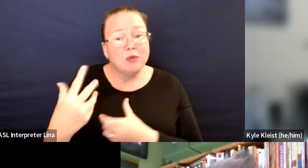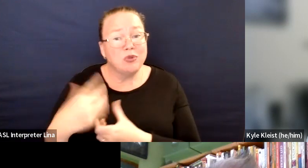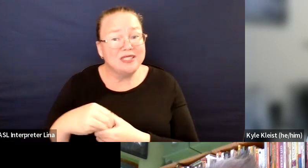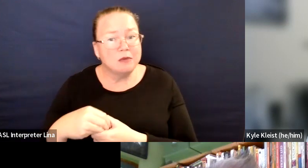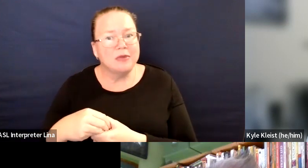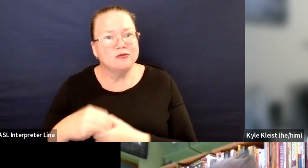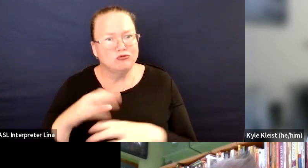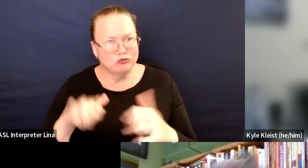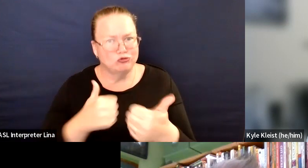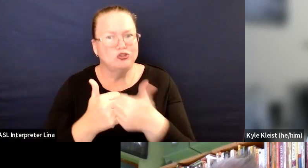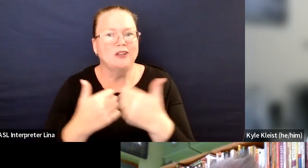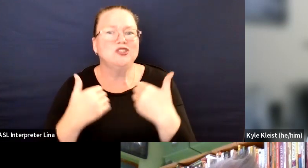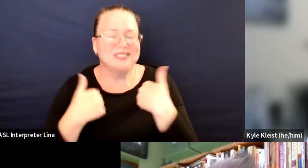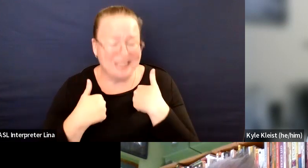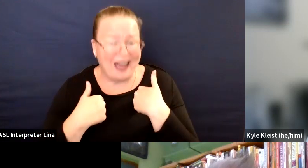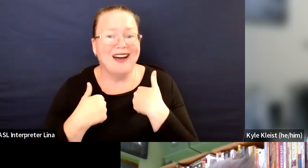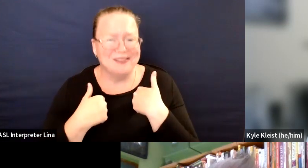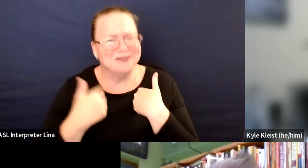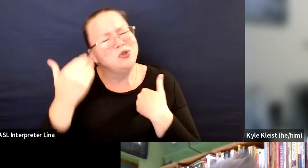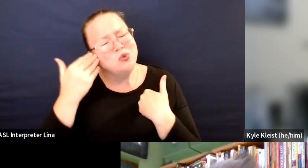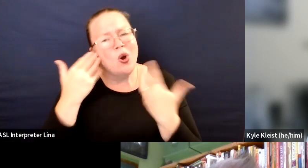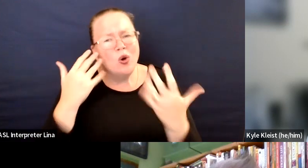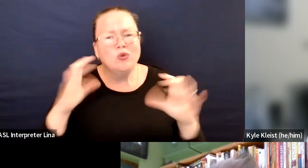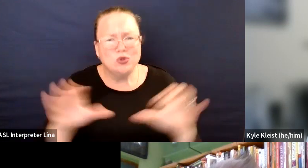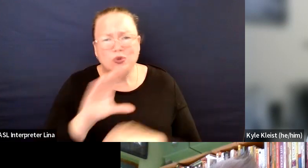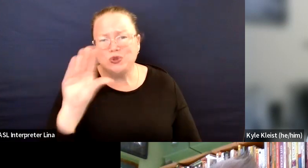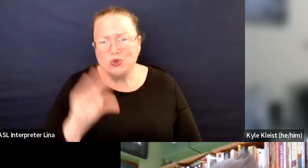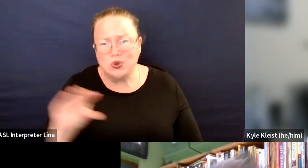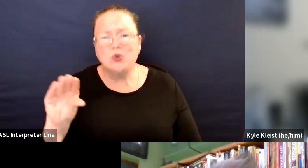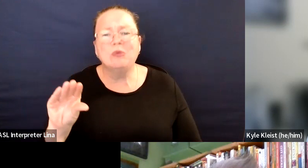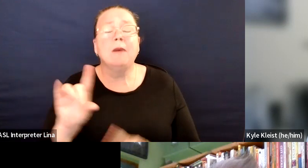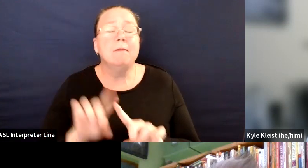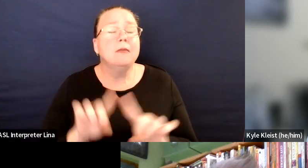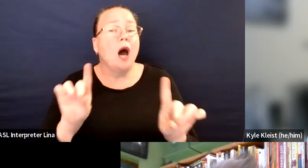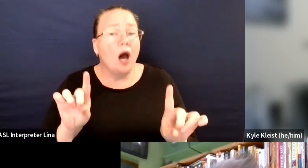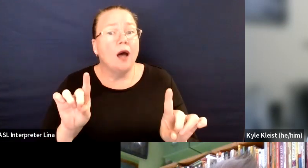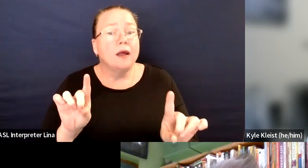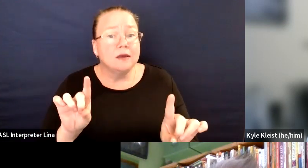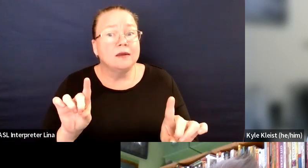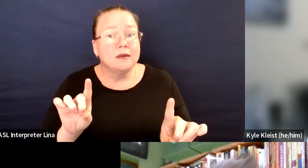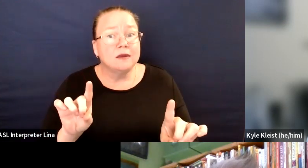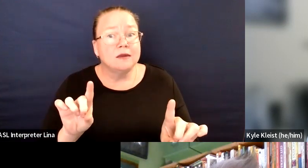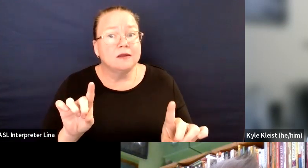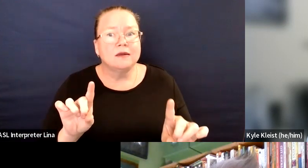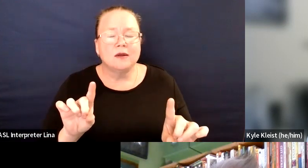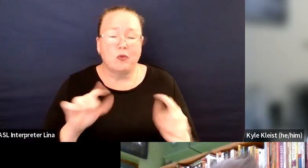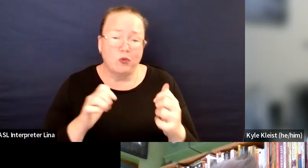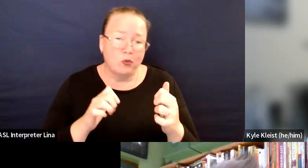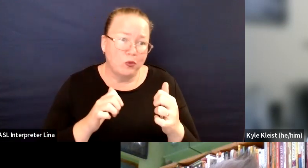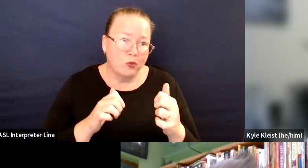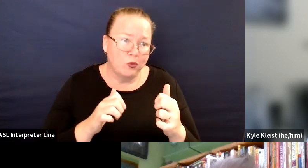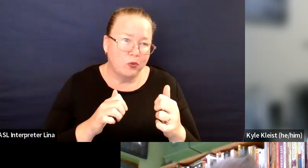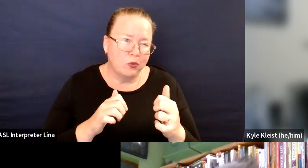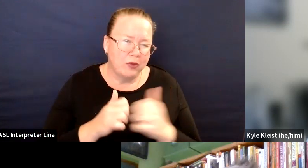have challenges to to doing the Zoom, but we really haven't passed the point of whether or not we